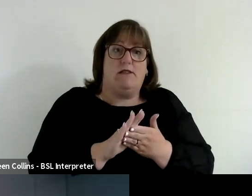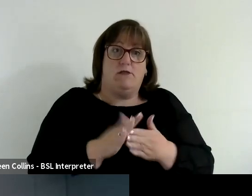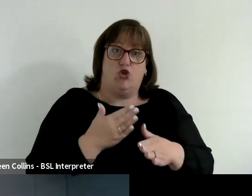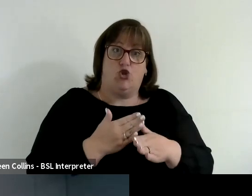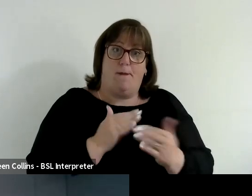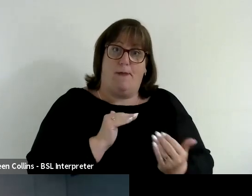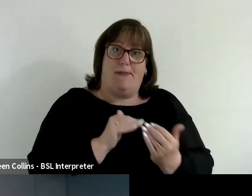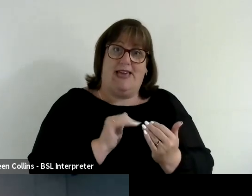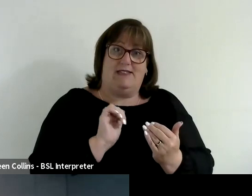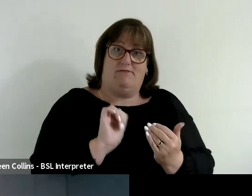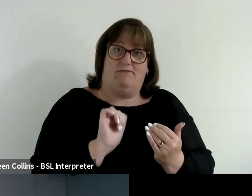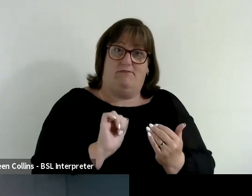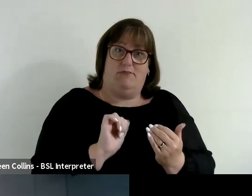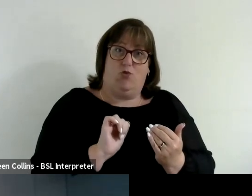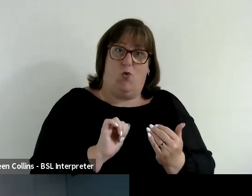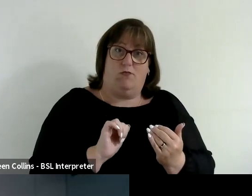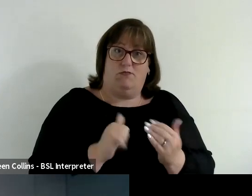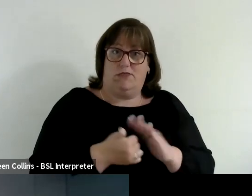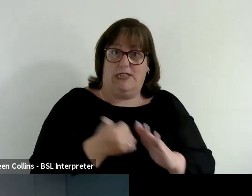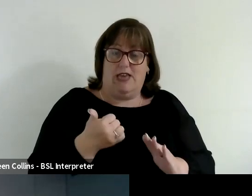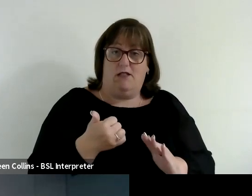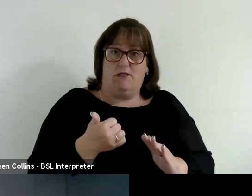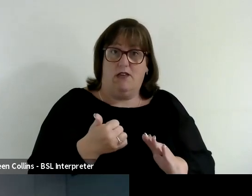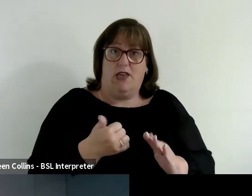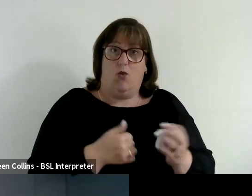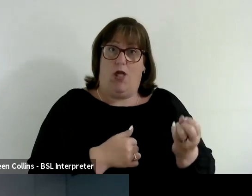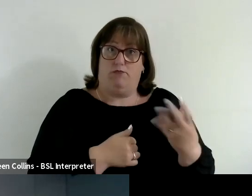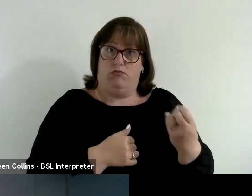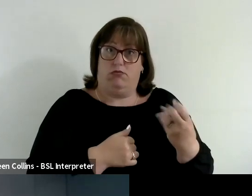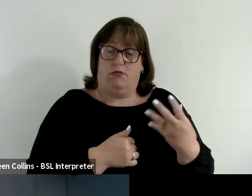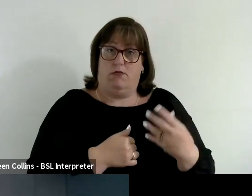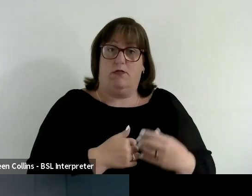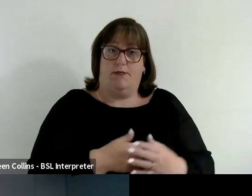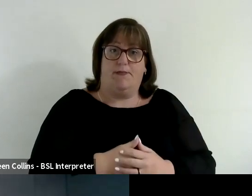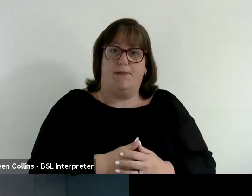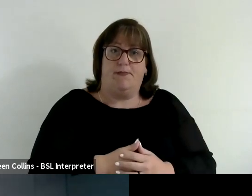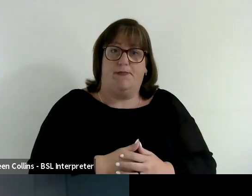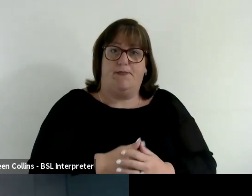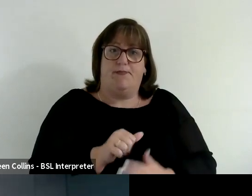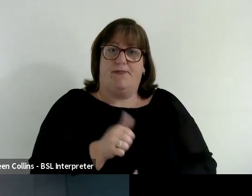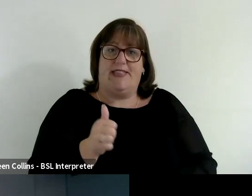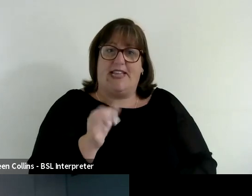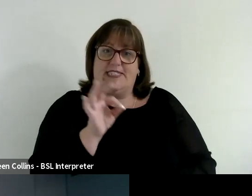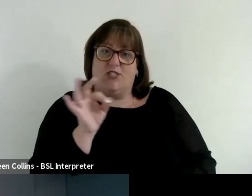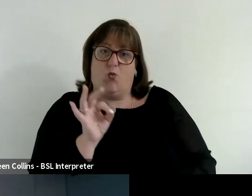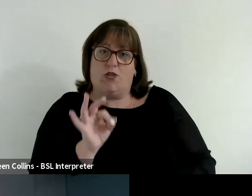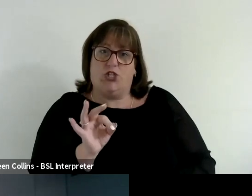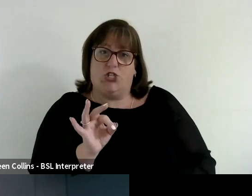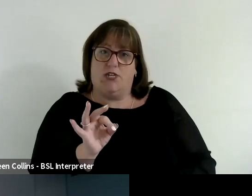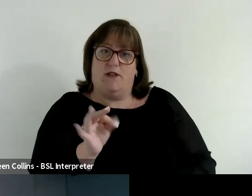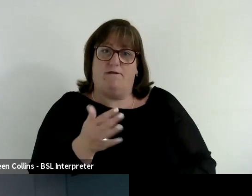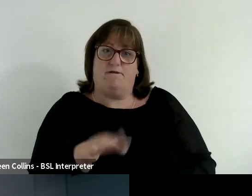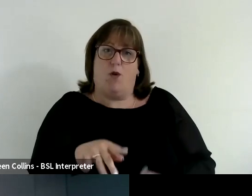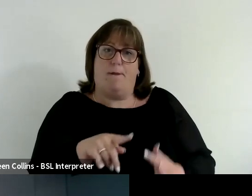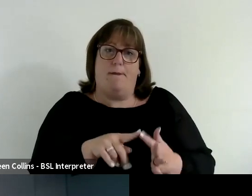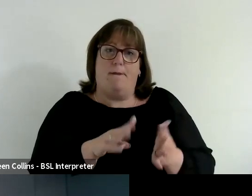your criteria. And then we have a question from, this is a very popular session, isn't it? Lovely. From Emma, who